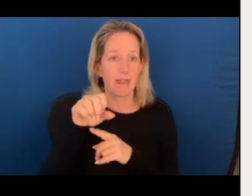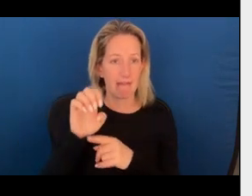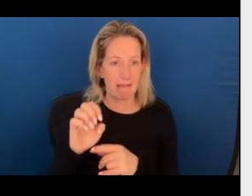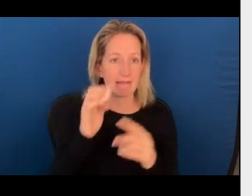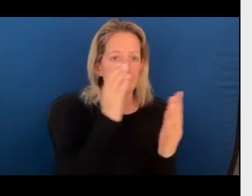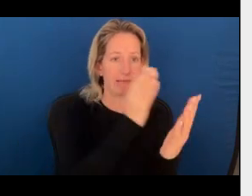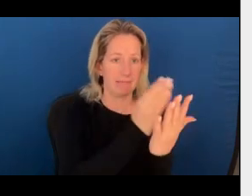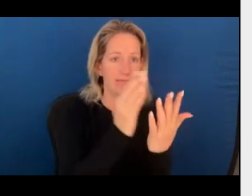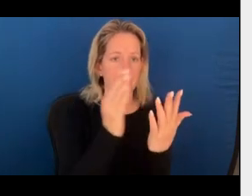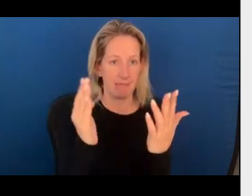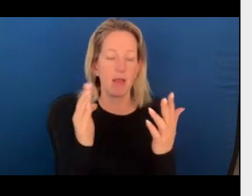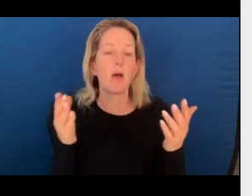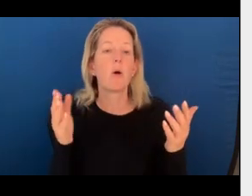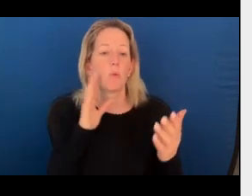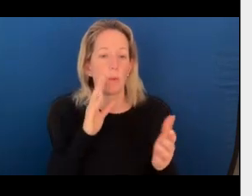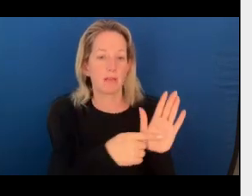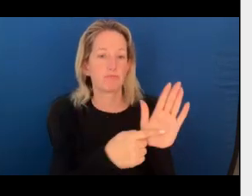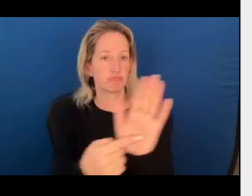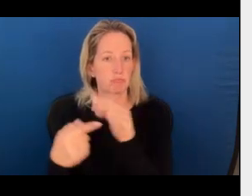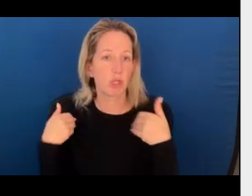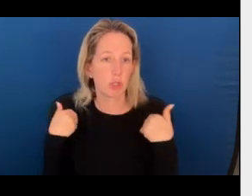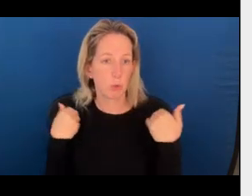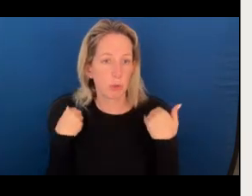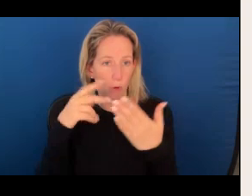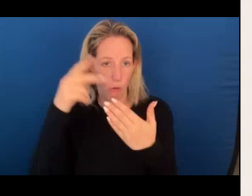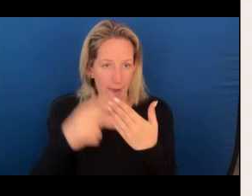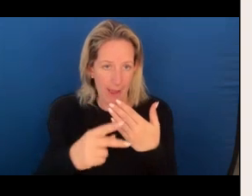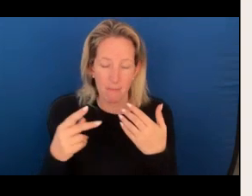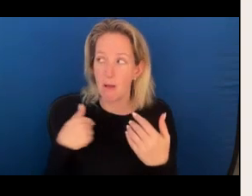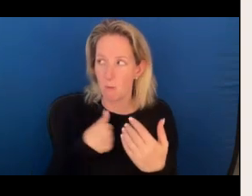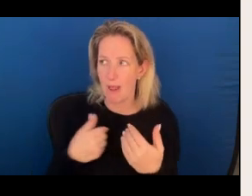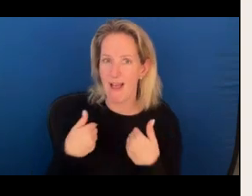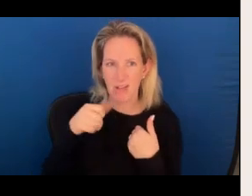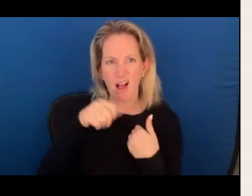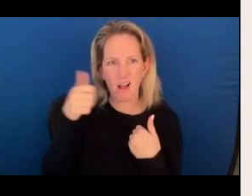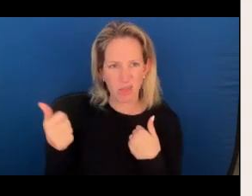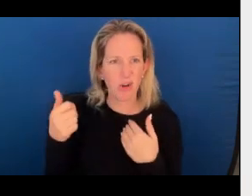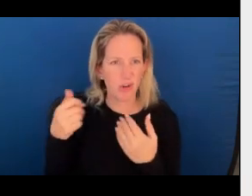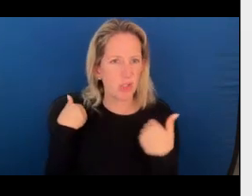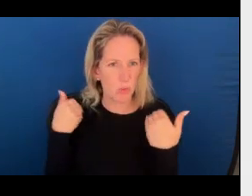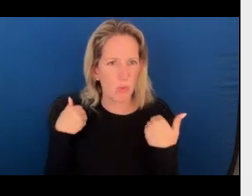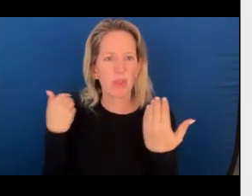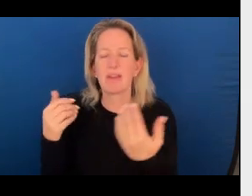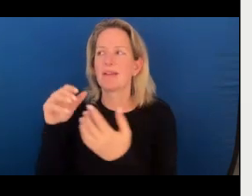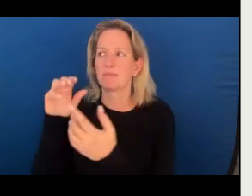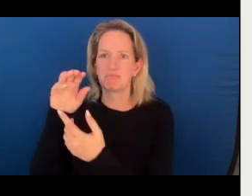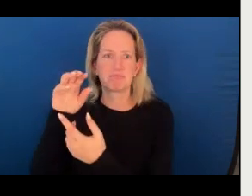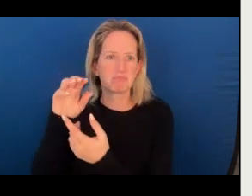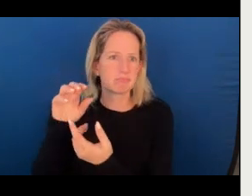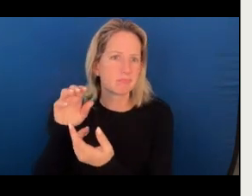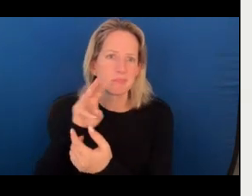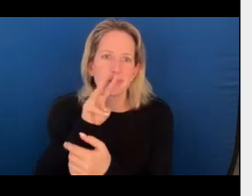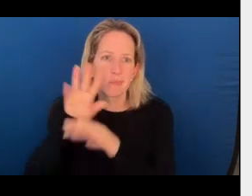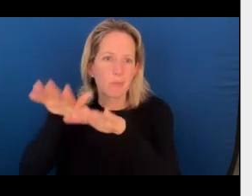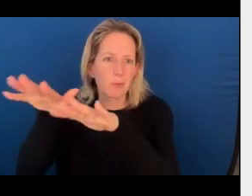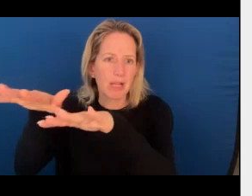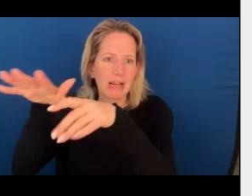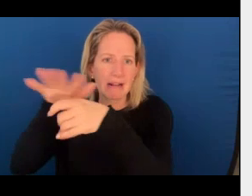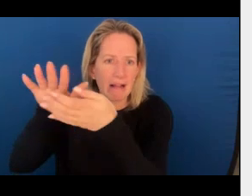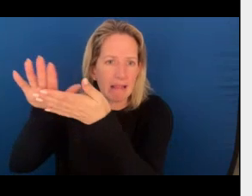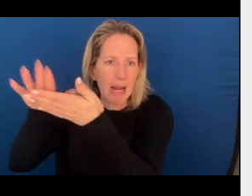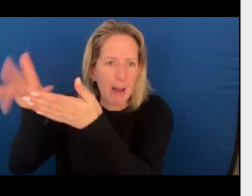youth programs. And these are, we have other youth programs that are doing marine cleanup and stuff, but these are three new ones under this program. So